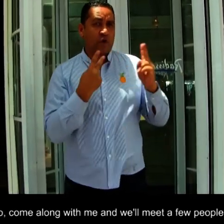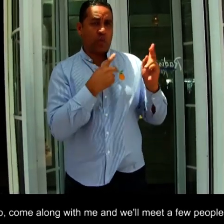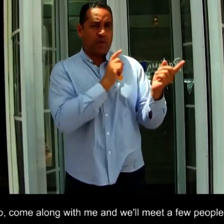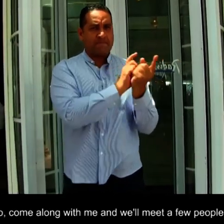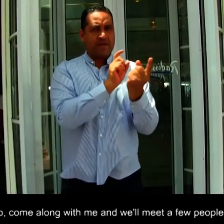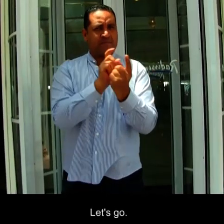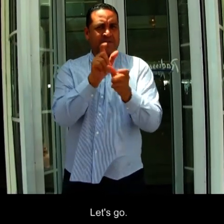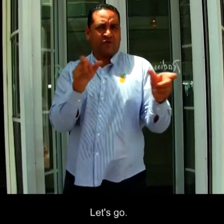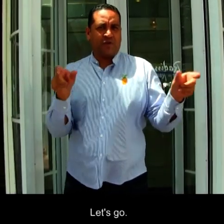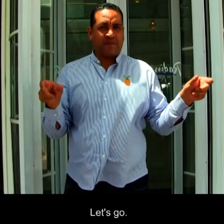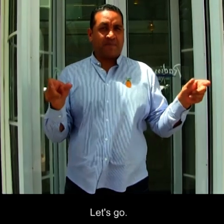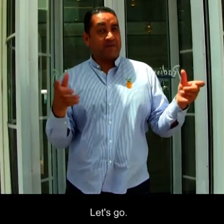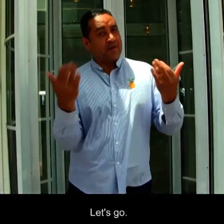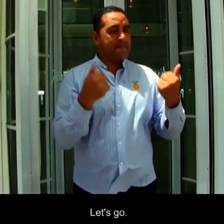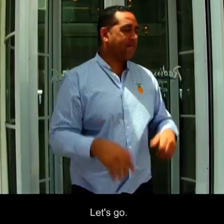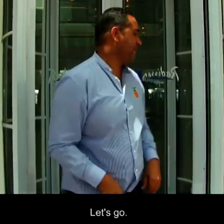we'll meet a few people. Let's go.